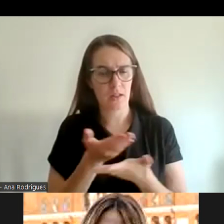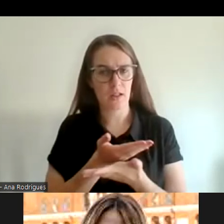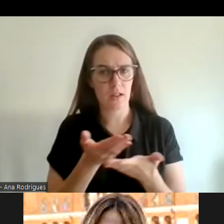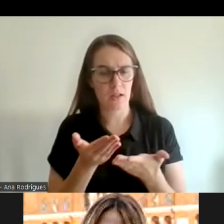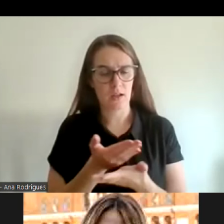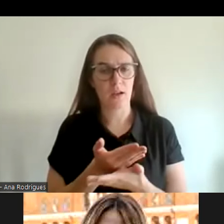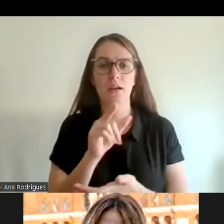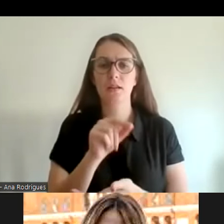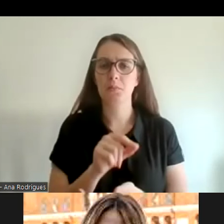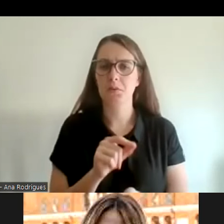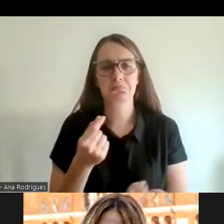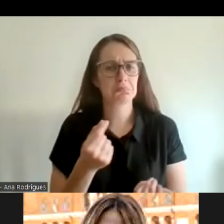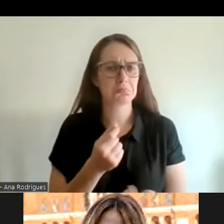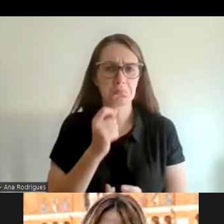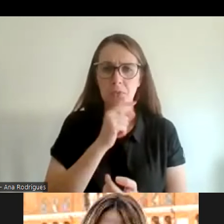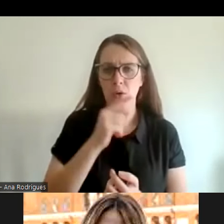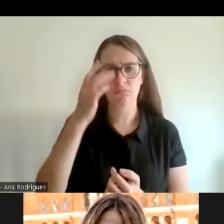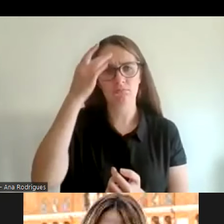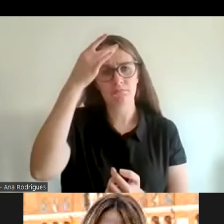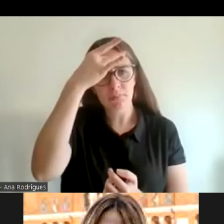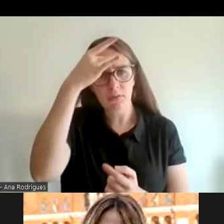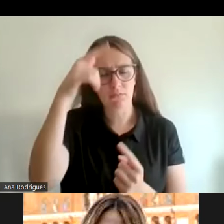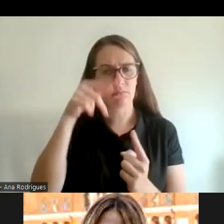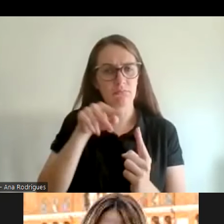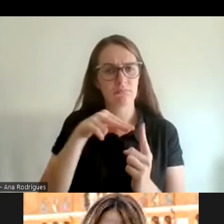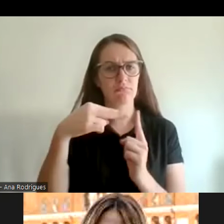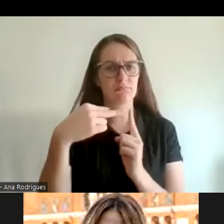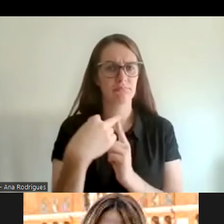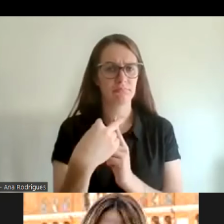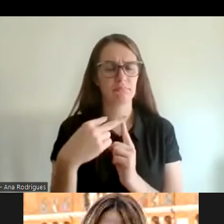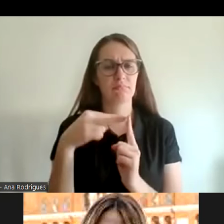share their point of view, and